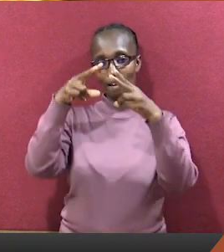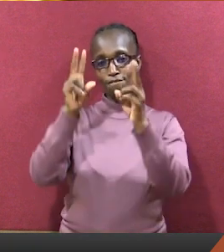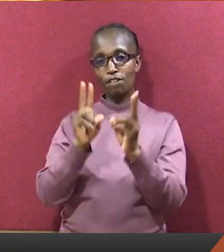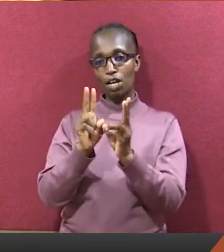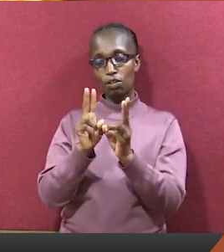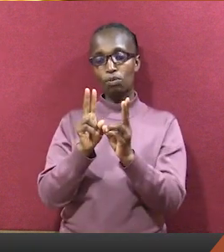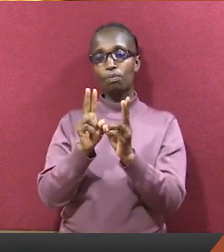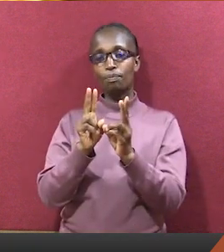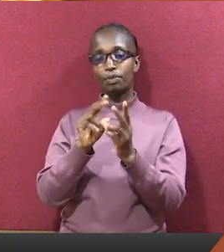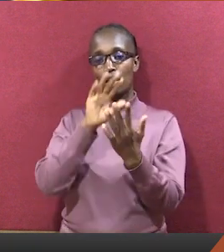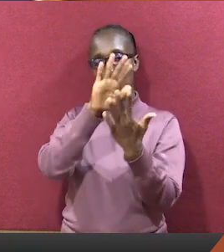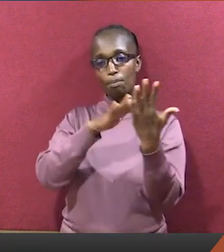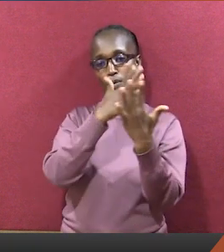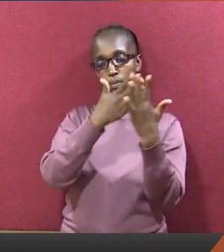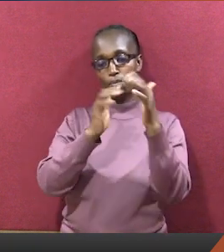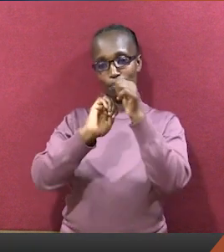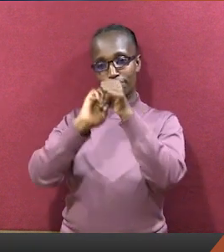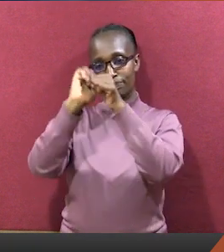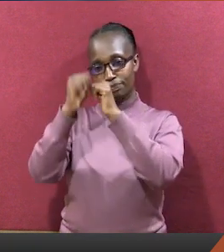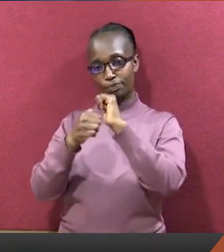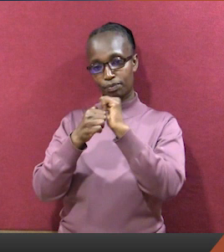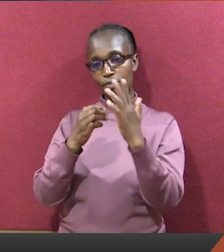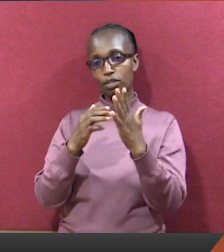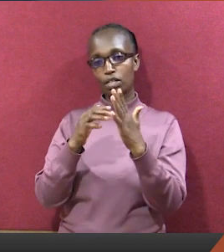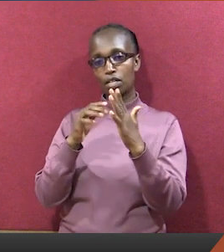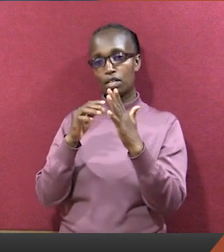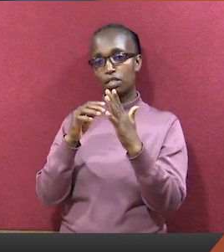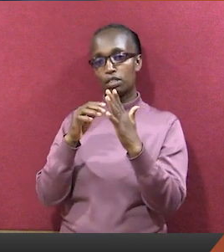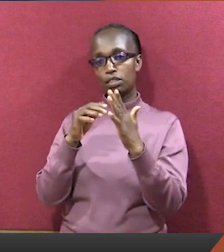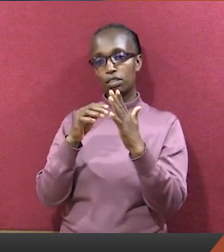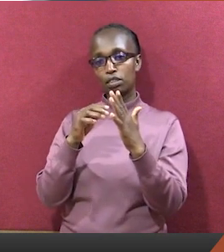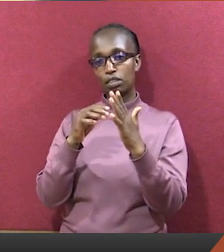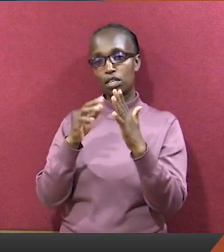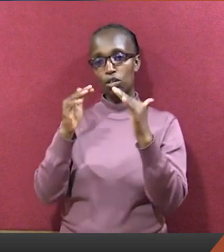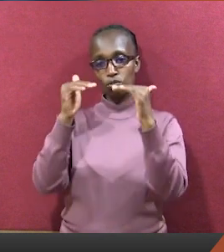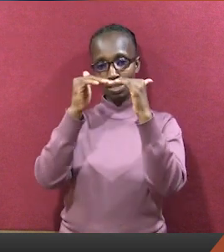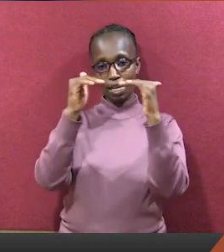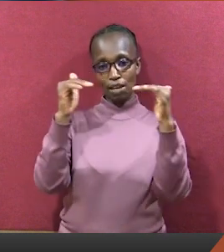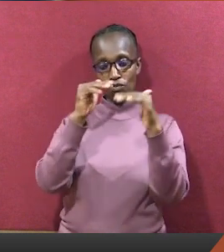in present value terms. The proposed change